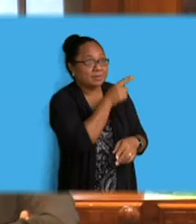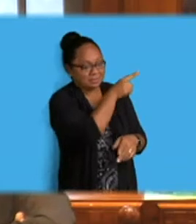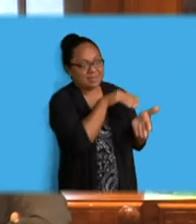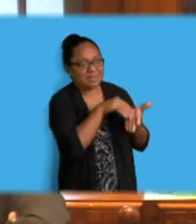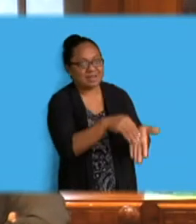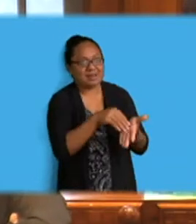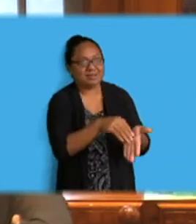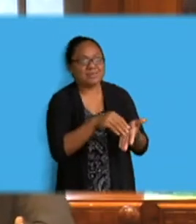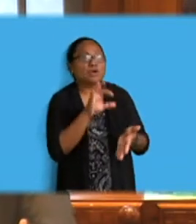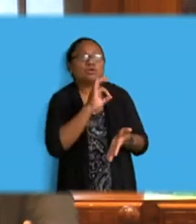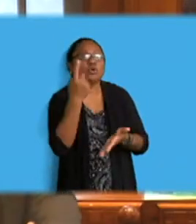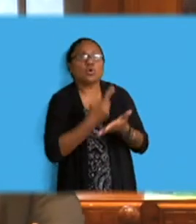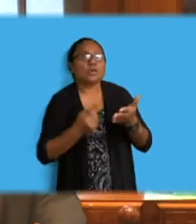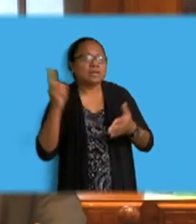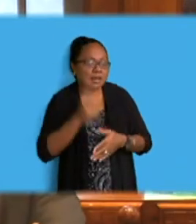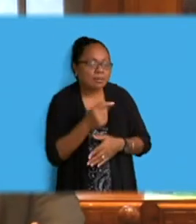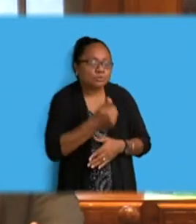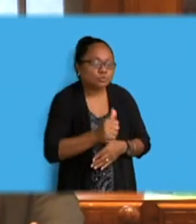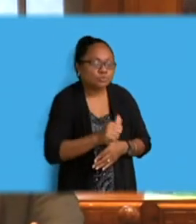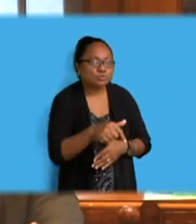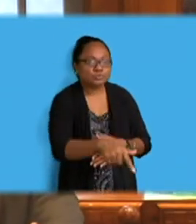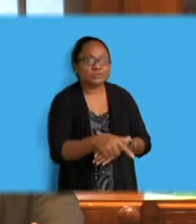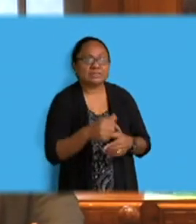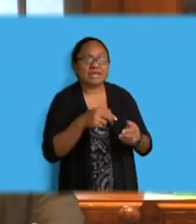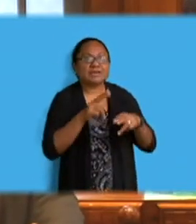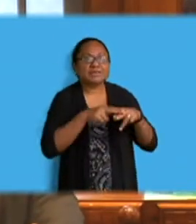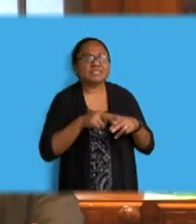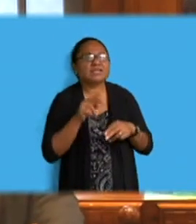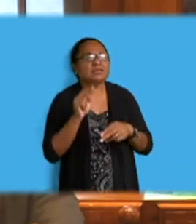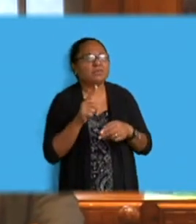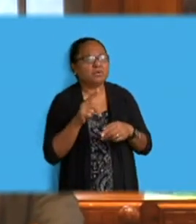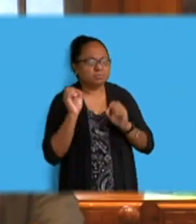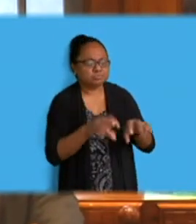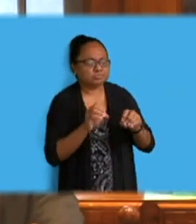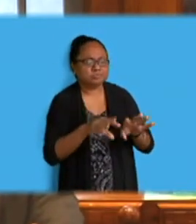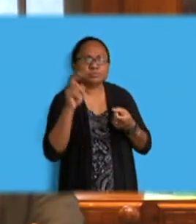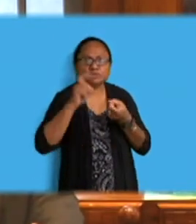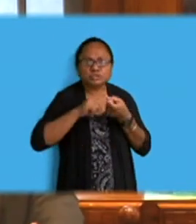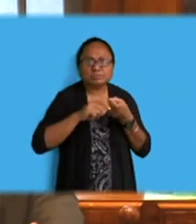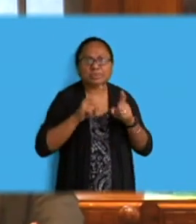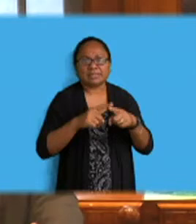goodness of our people and use our nation as a dumping ground for cheap products.